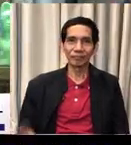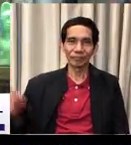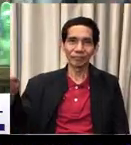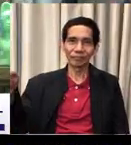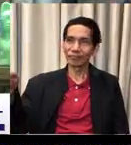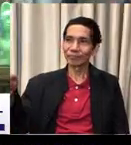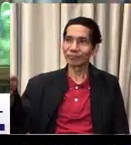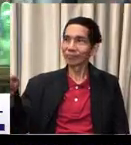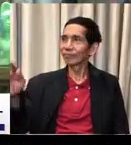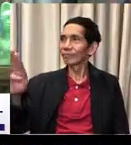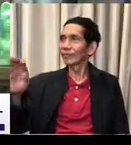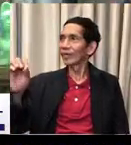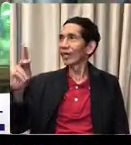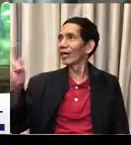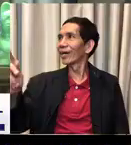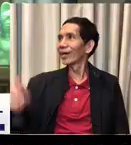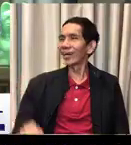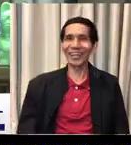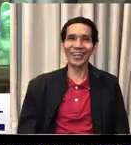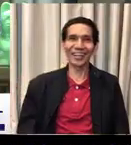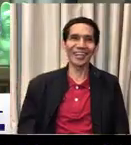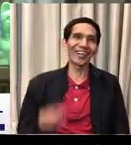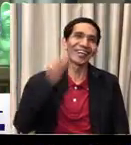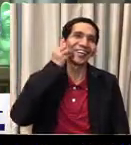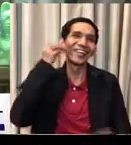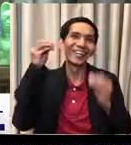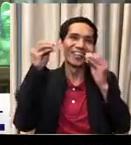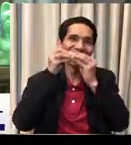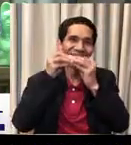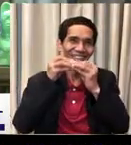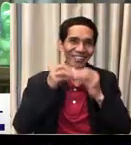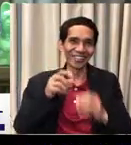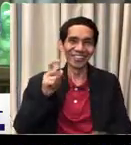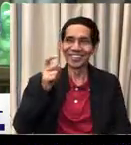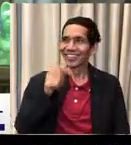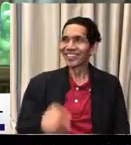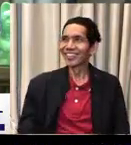yun. Mamaya, pa-picture tayo. Tirahin ko mamaya.